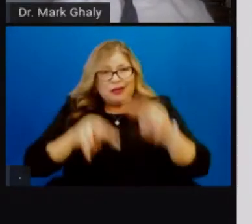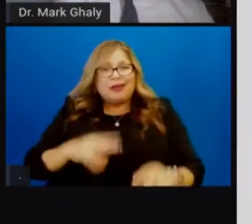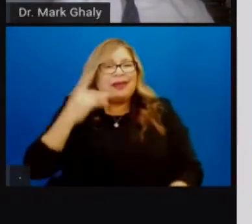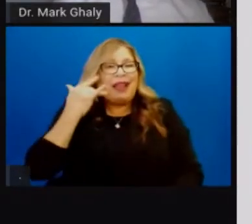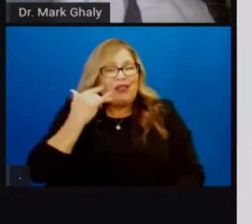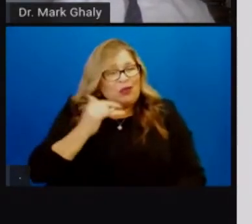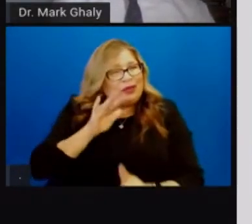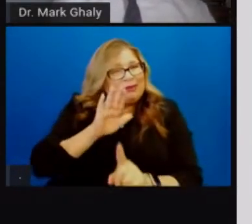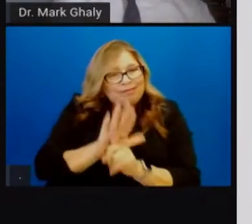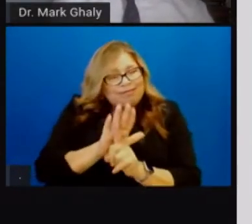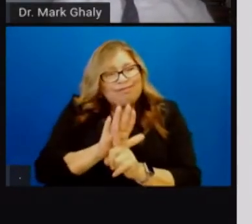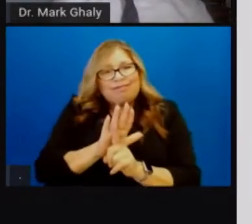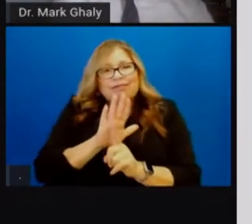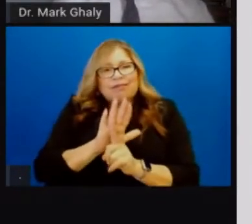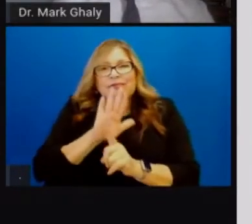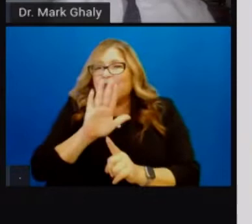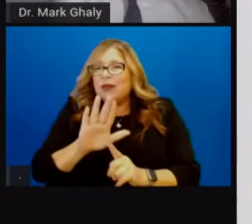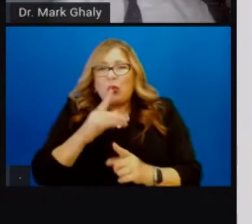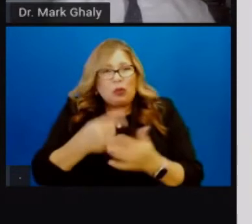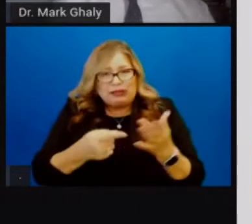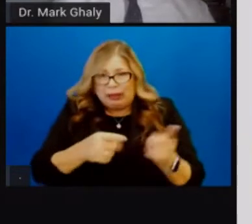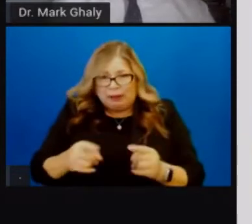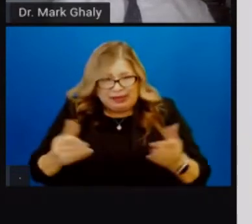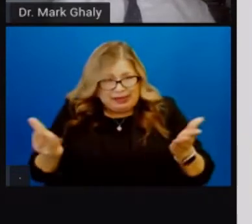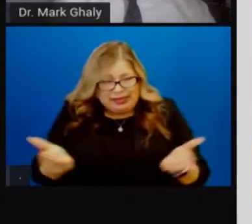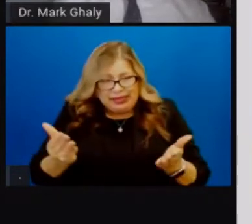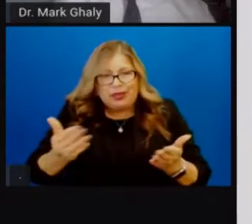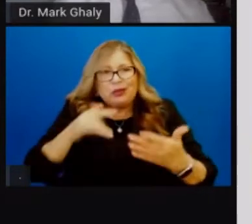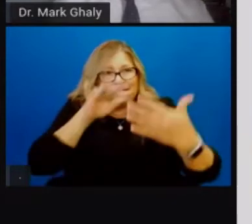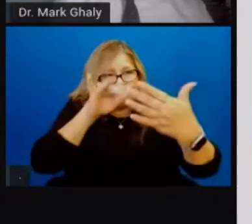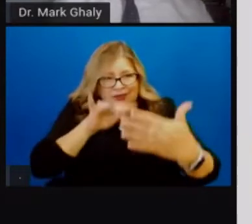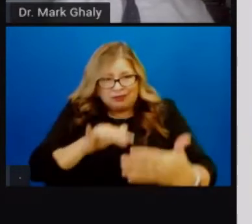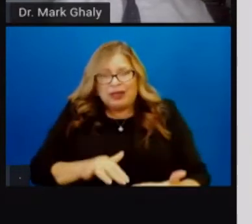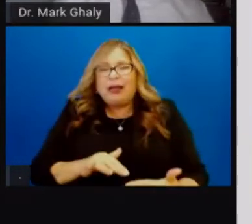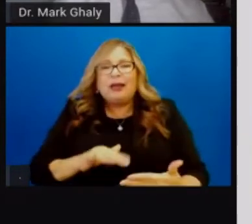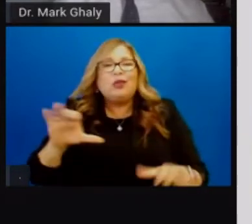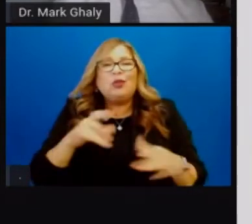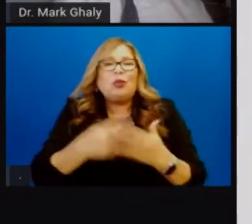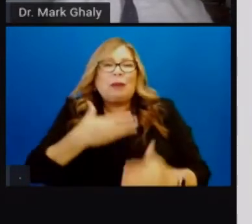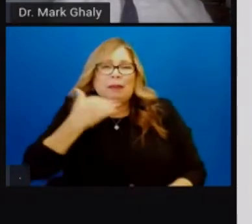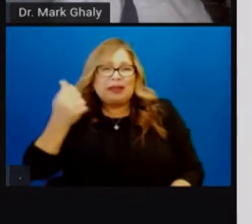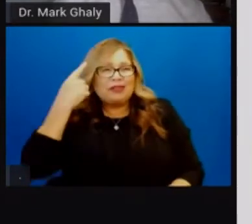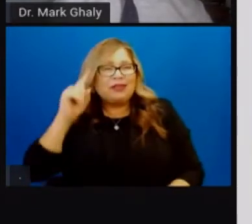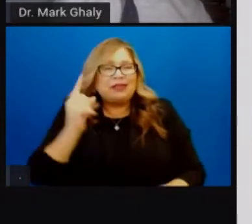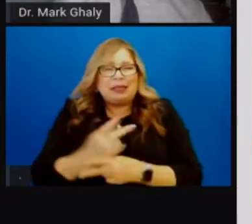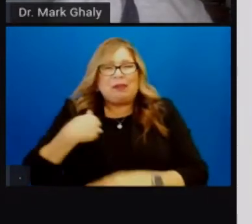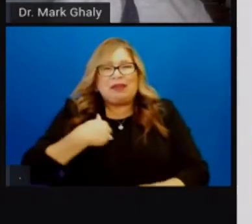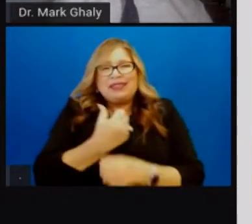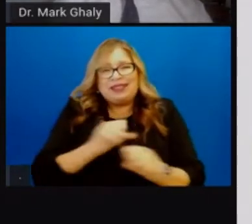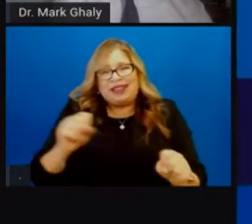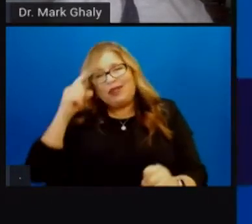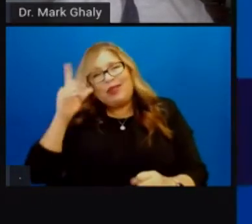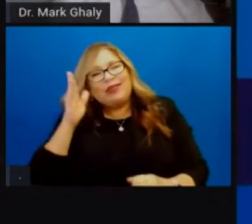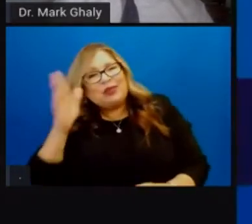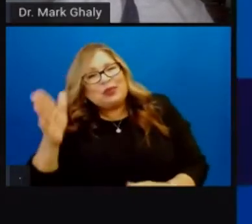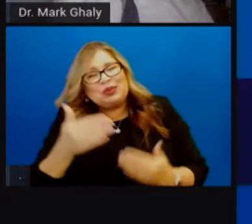and do what is best for Californians to keep us safe and secure moving forward. Next slide.